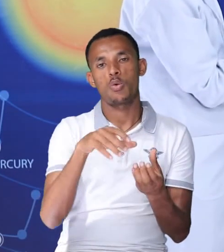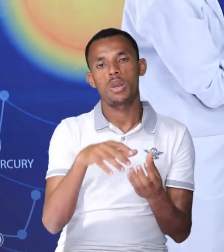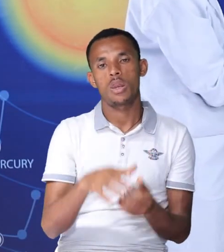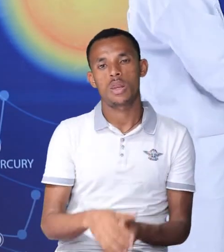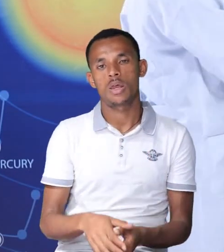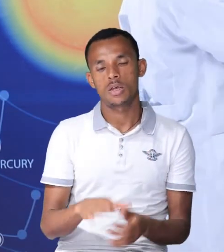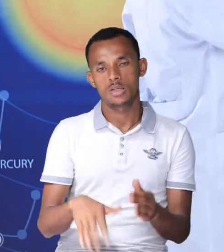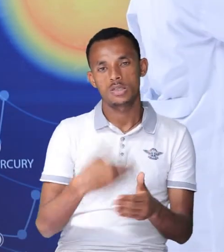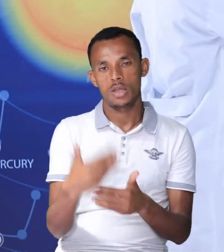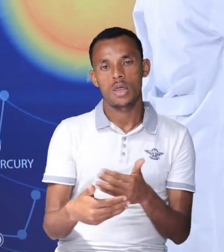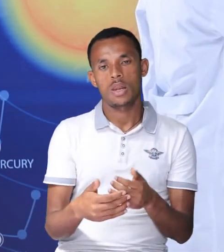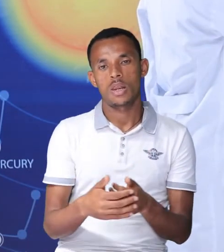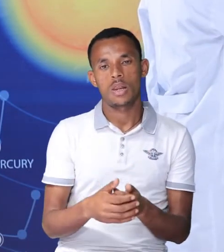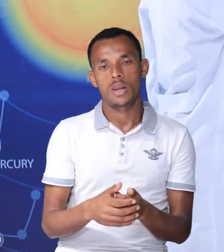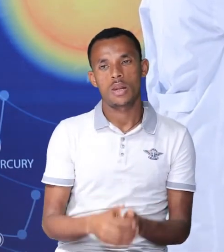Then